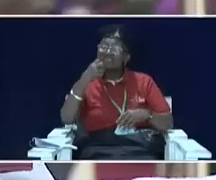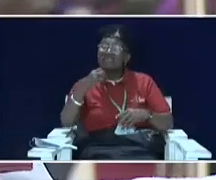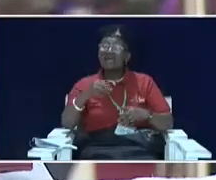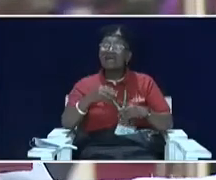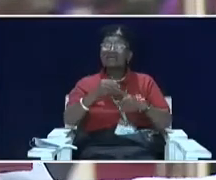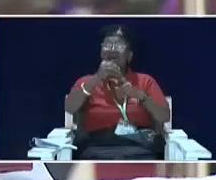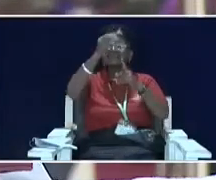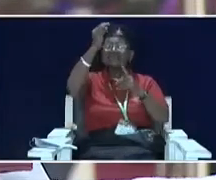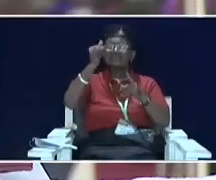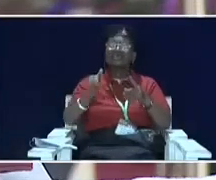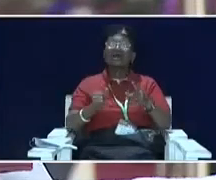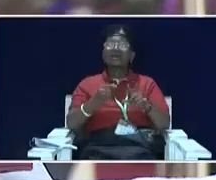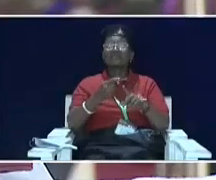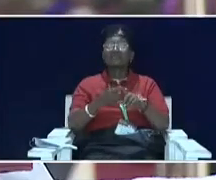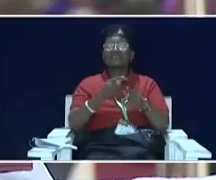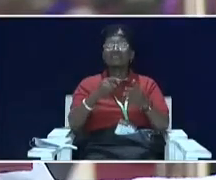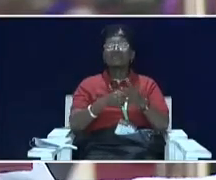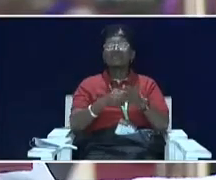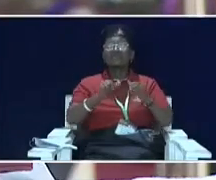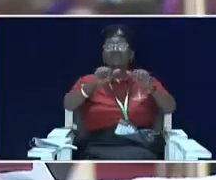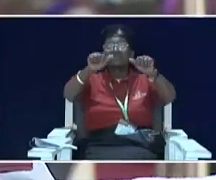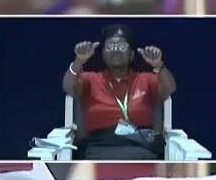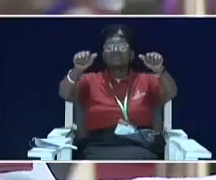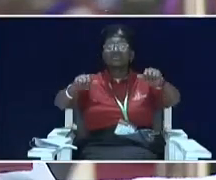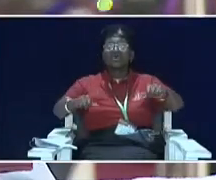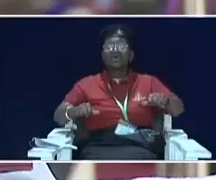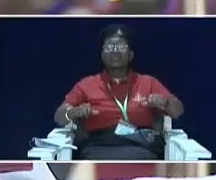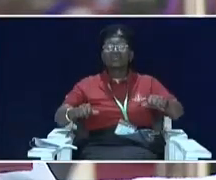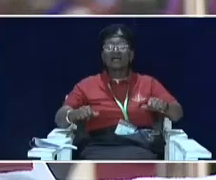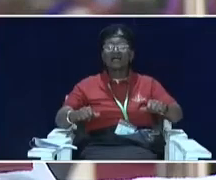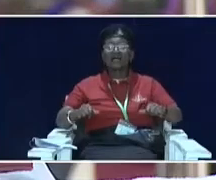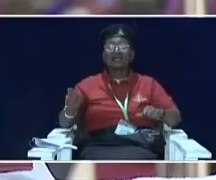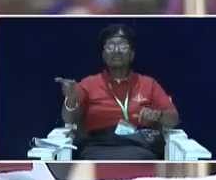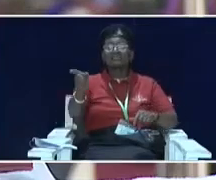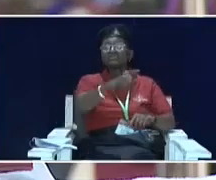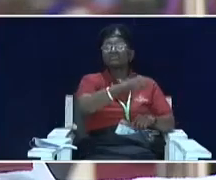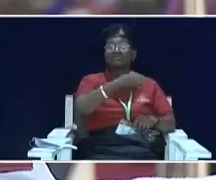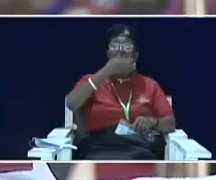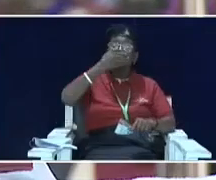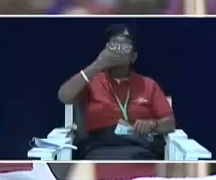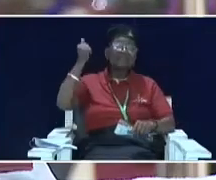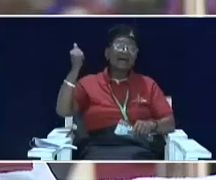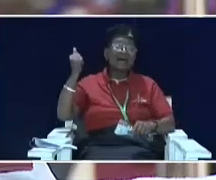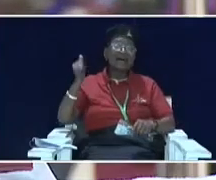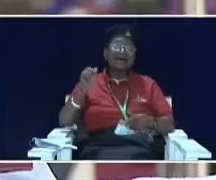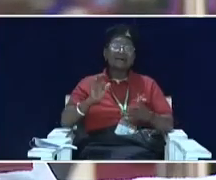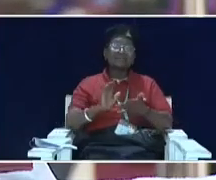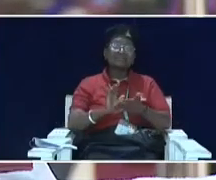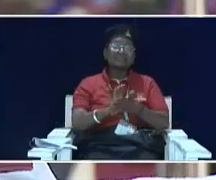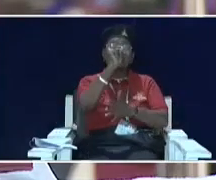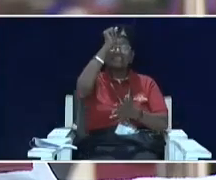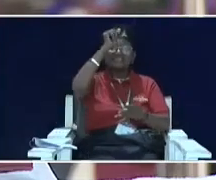particularly from this altar, you better believe it.